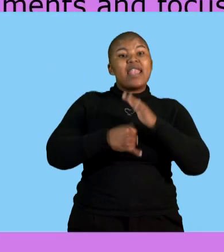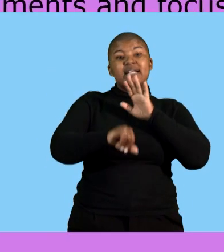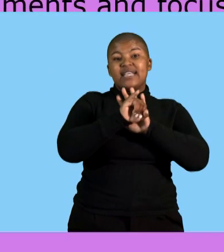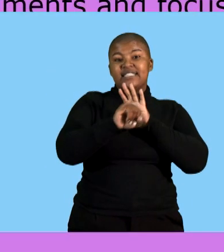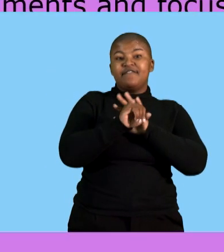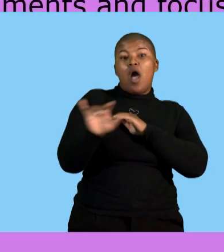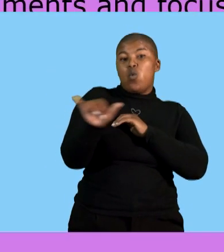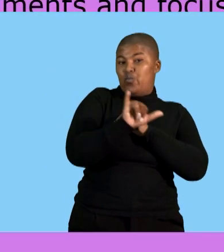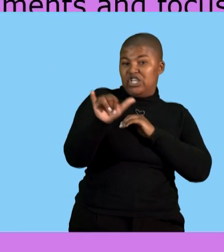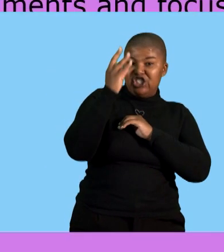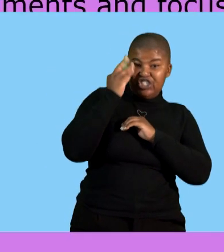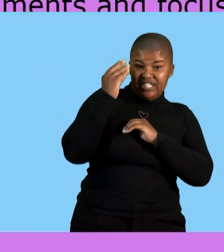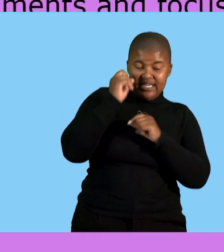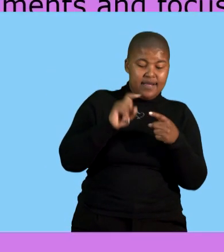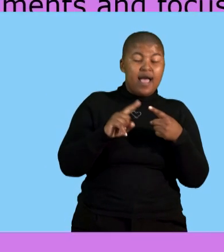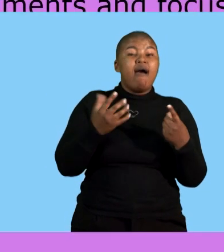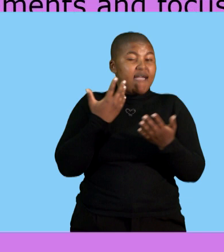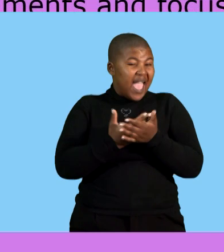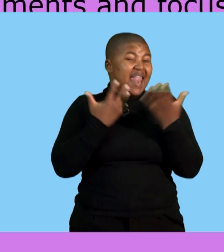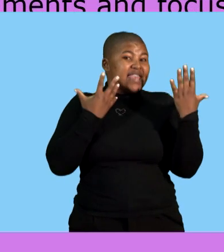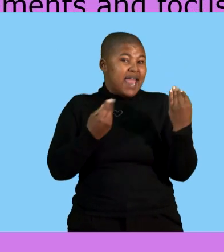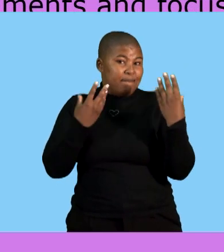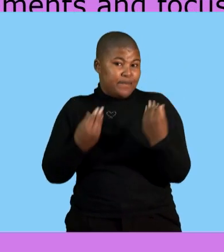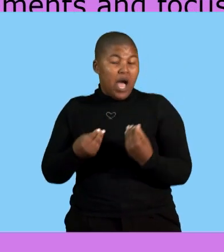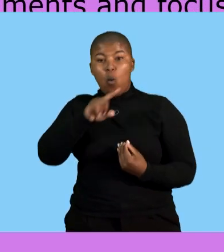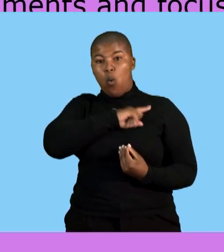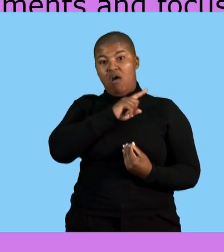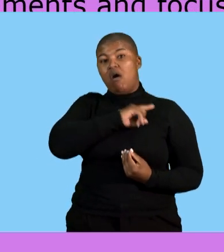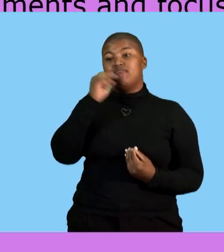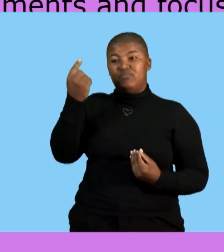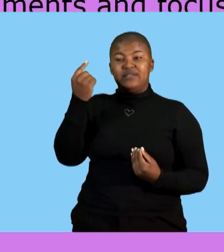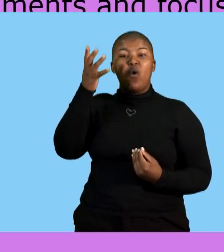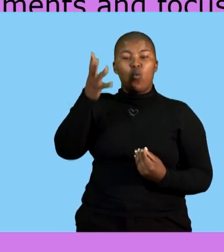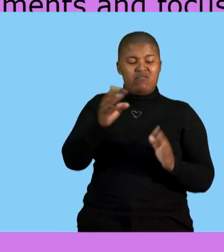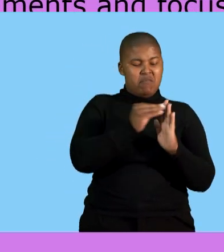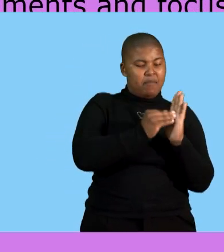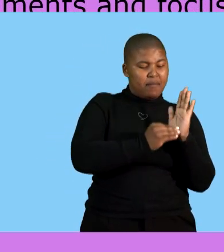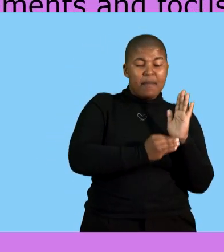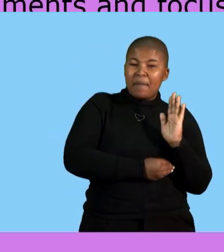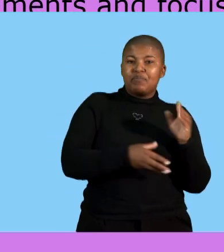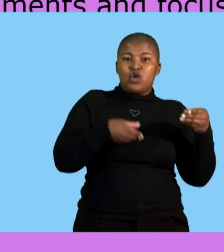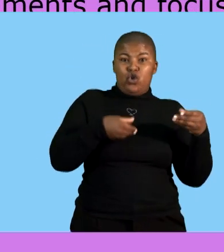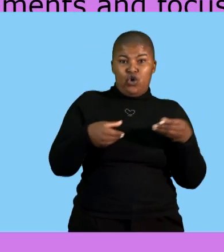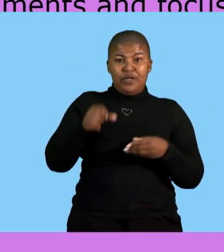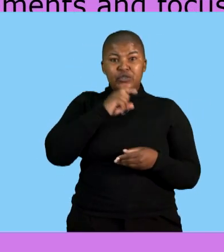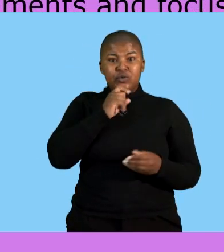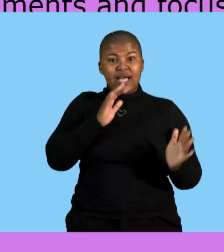can be a numerical data because now as he will be using the records and documents, he'll